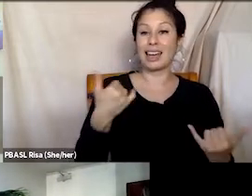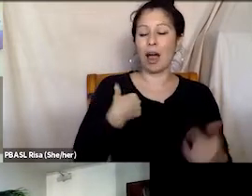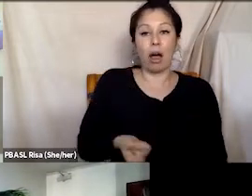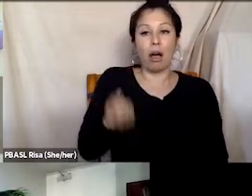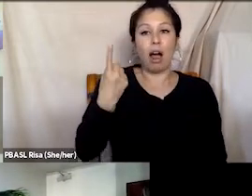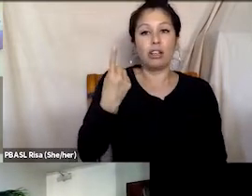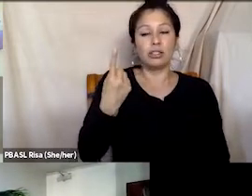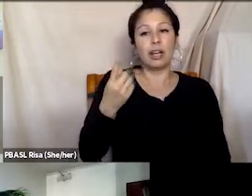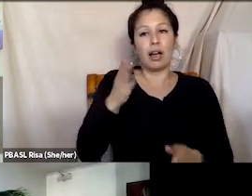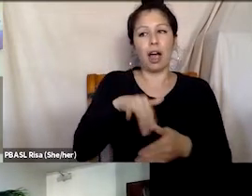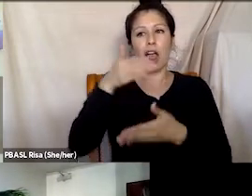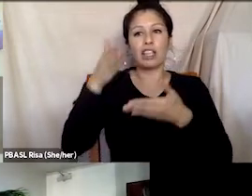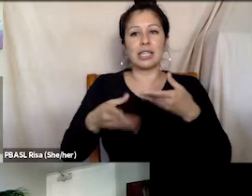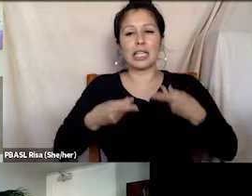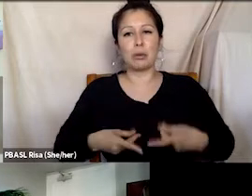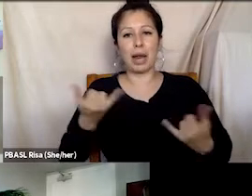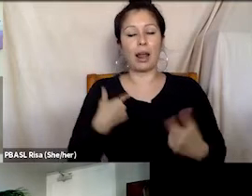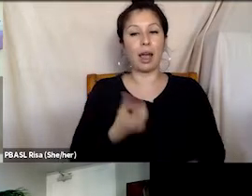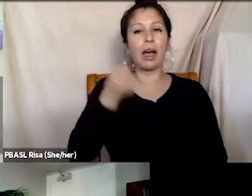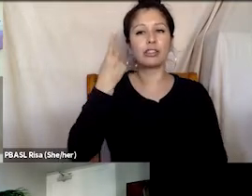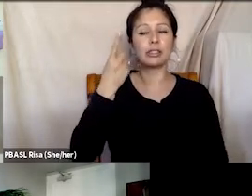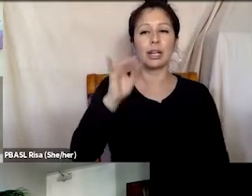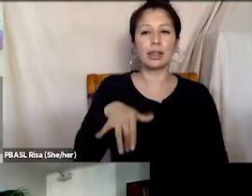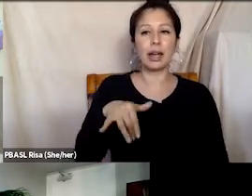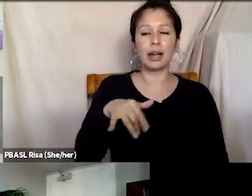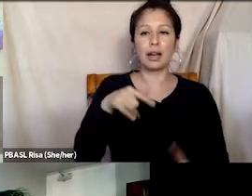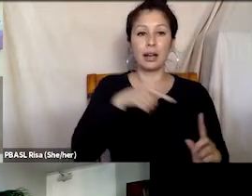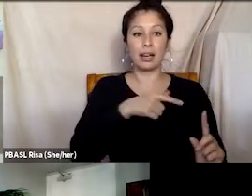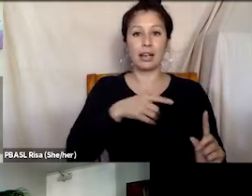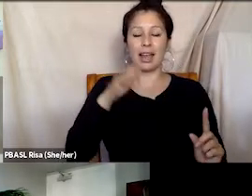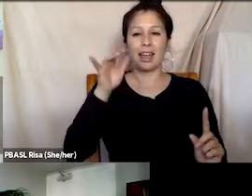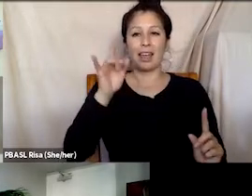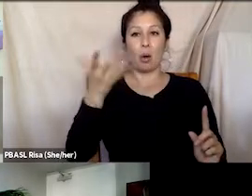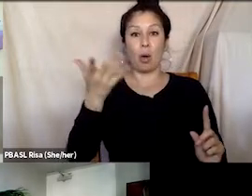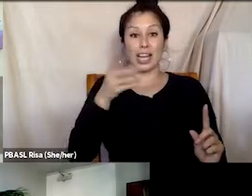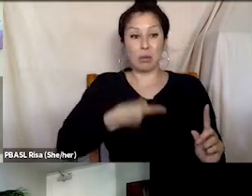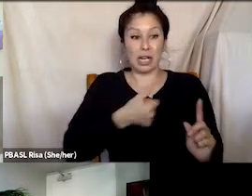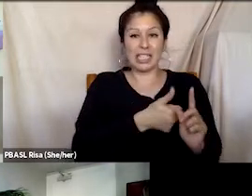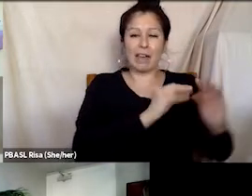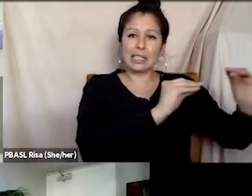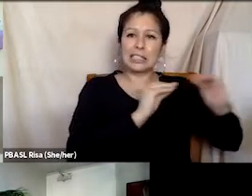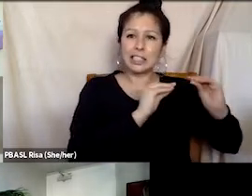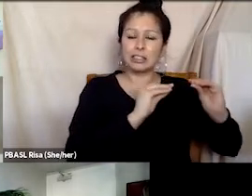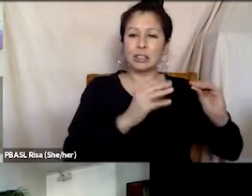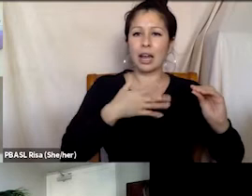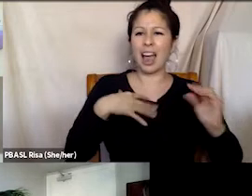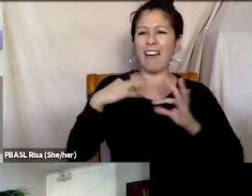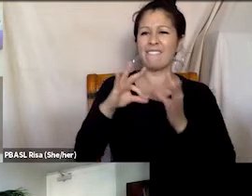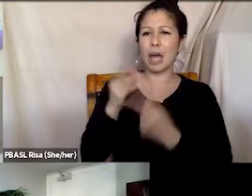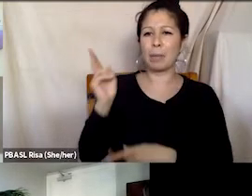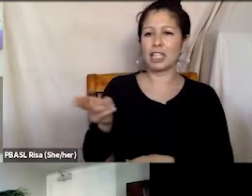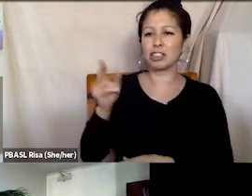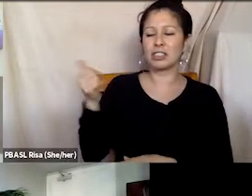understand I'm on the other side of depression, and I understand that it was my teacher. I come from a family history